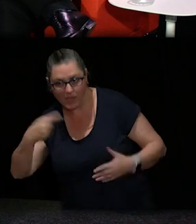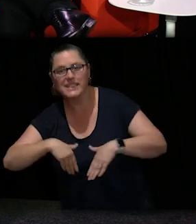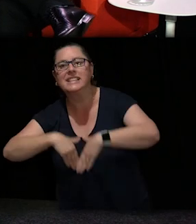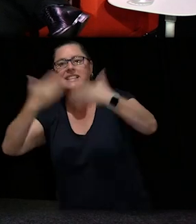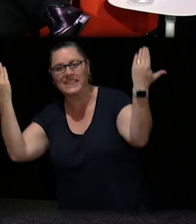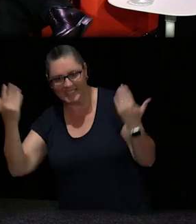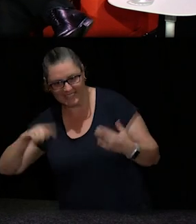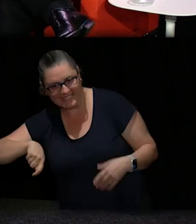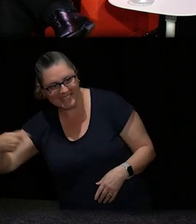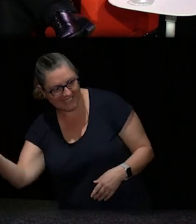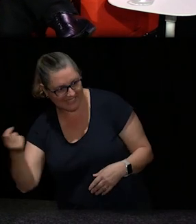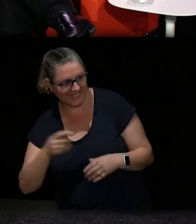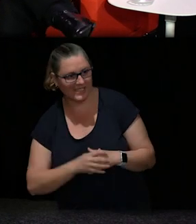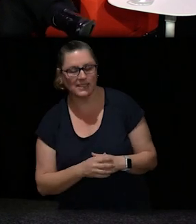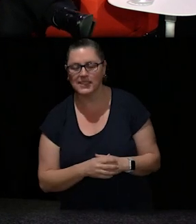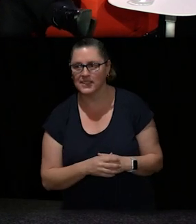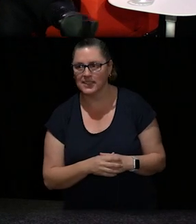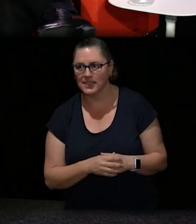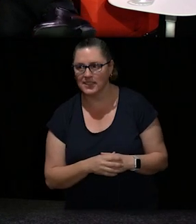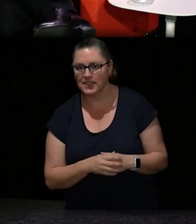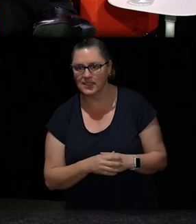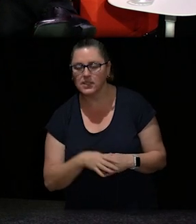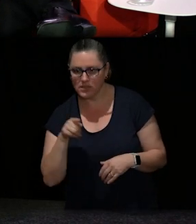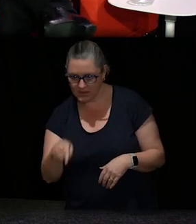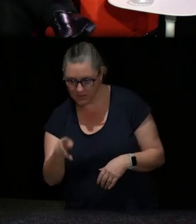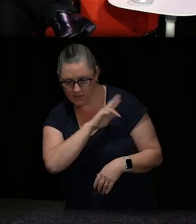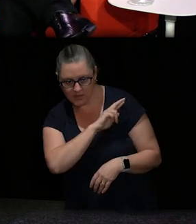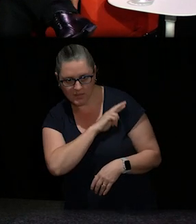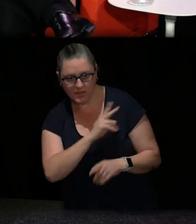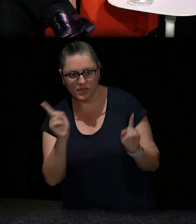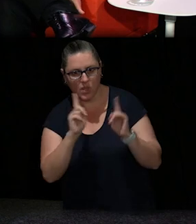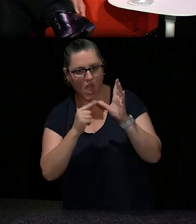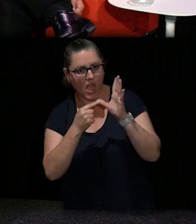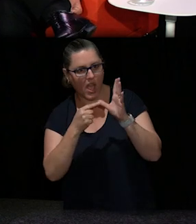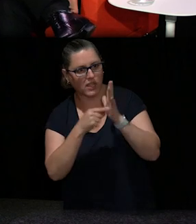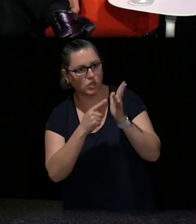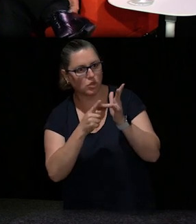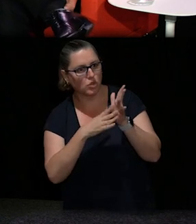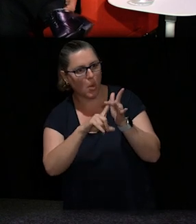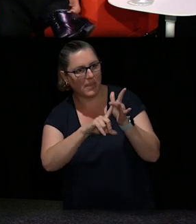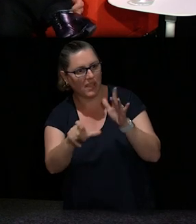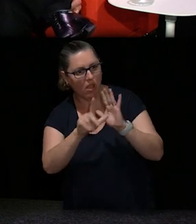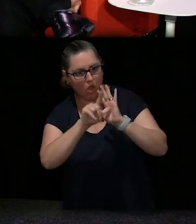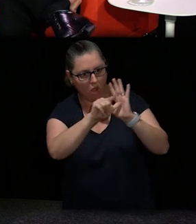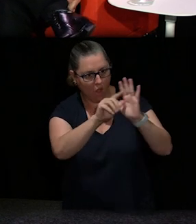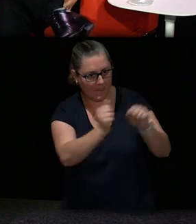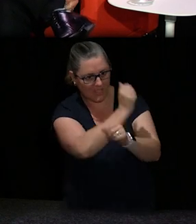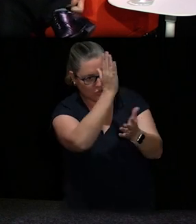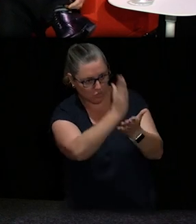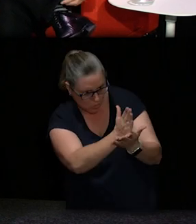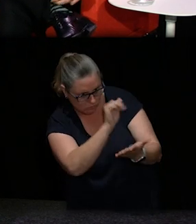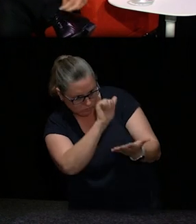Avenue. He was responsible for the atomic clock to make sure that they did it on time. Probably nicked it